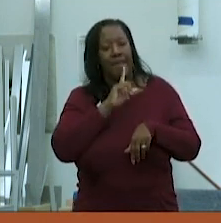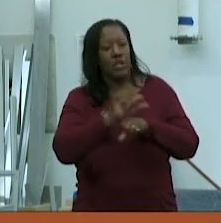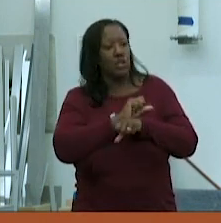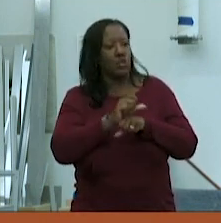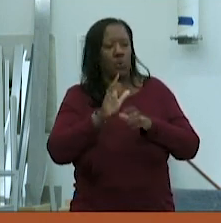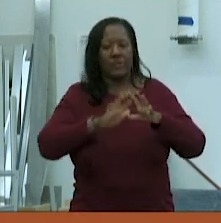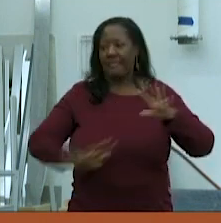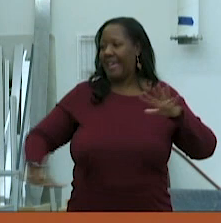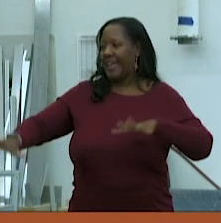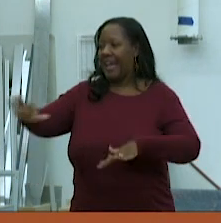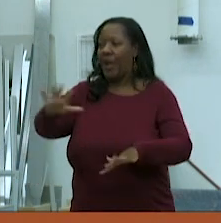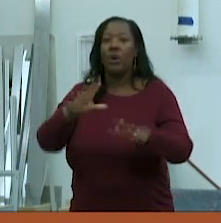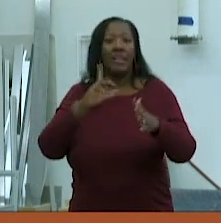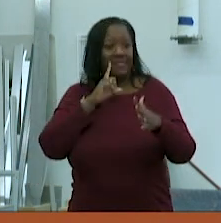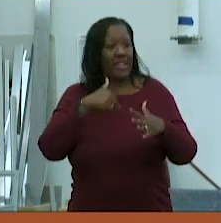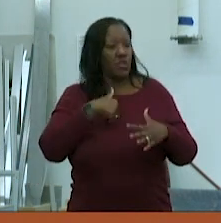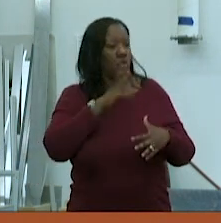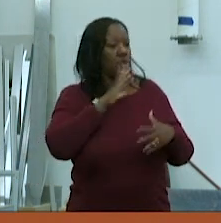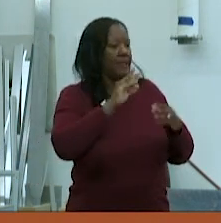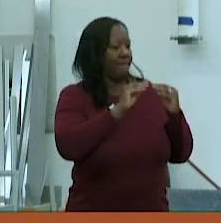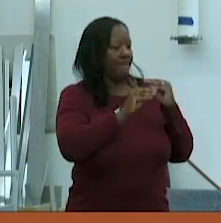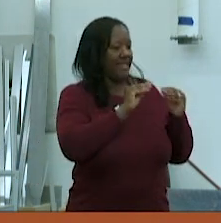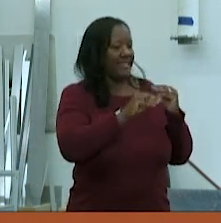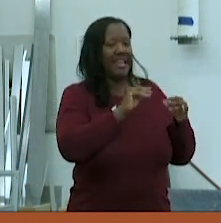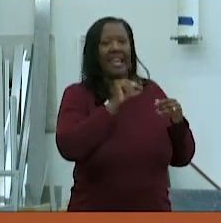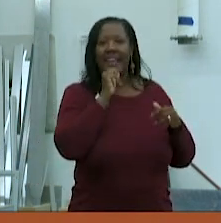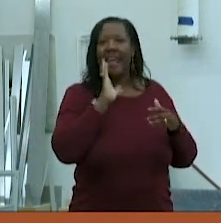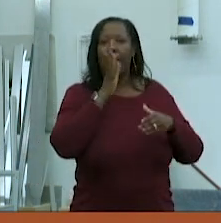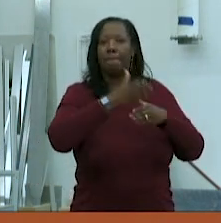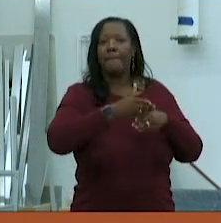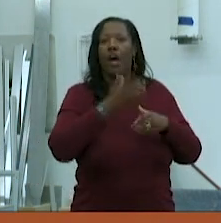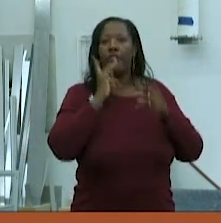convenient servicing without disrupting visitors or nearby exhibits.